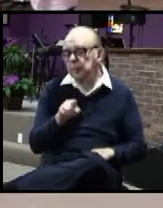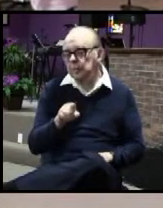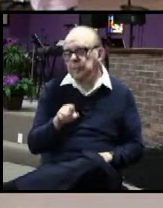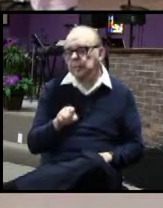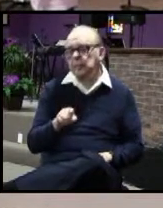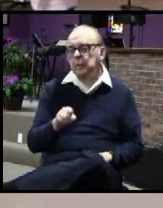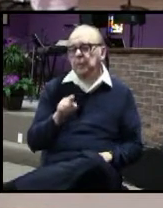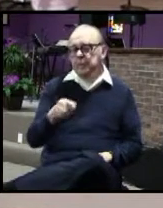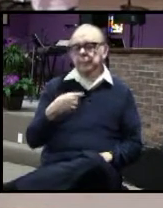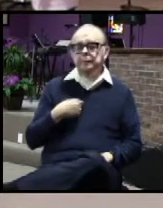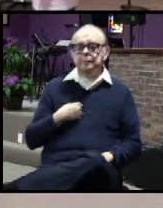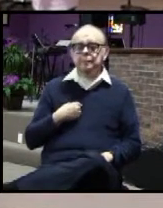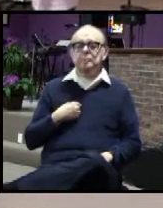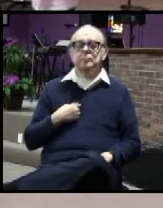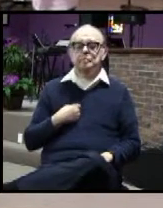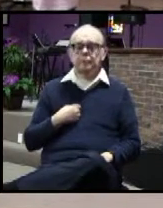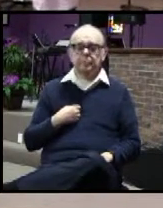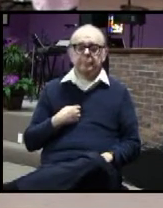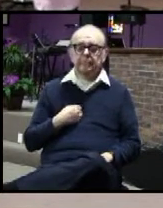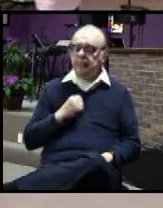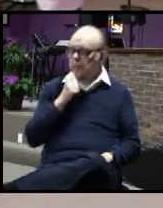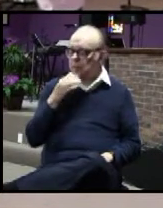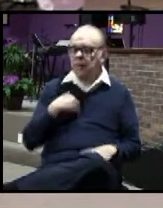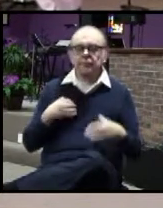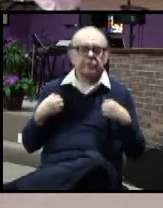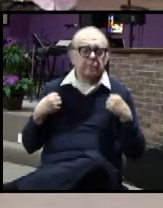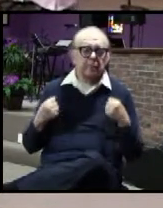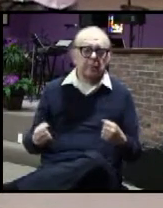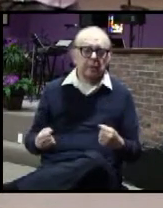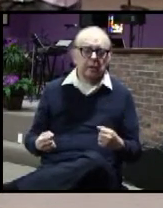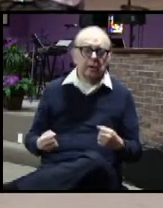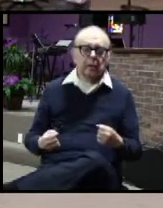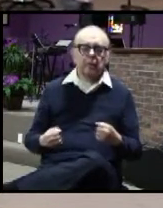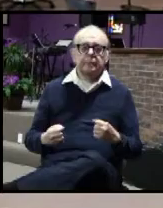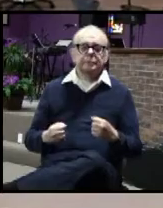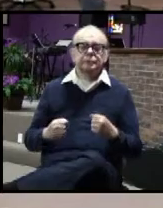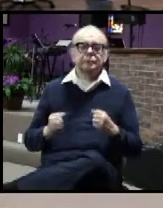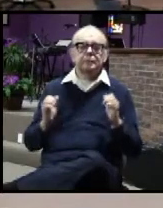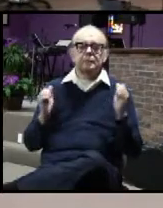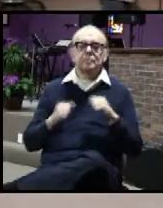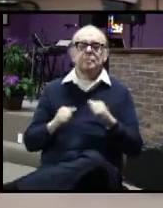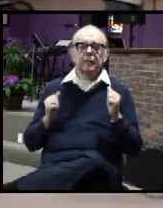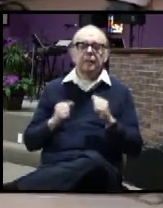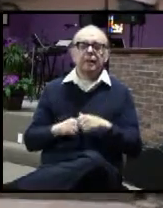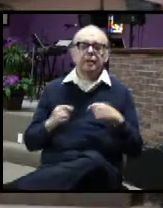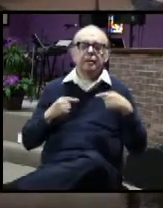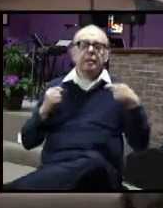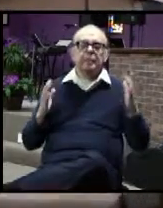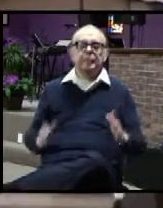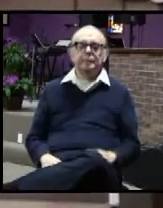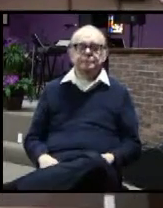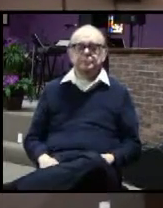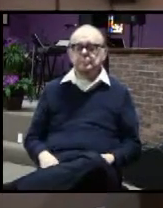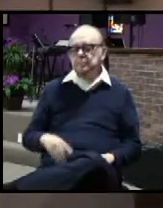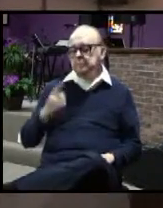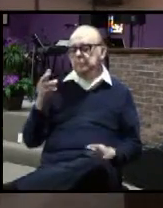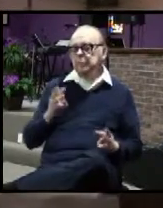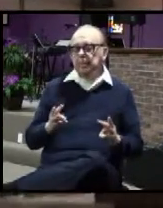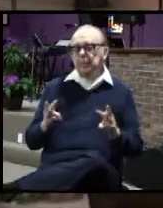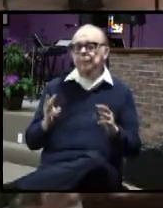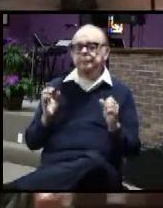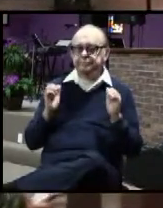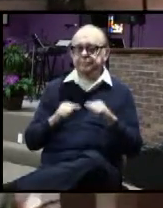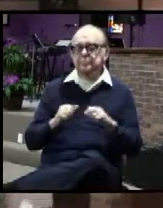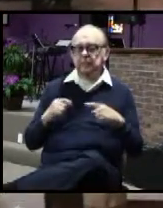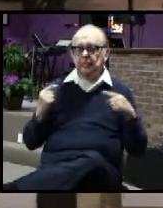You and I, ladies and gentlemen, do not have the strength on our own to fight the enemy. The only way we can fight the